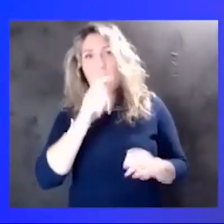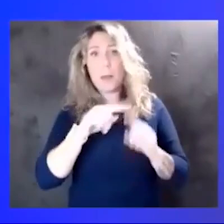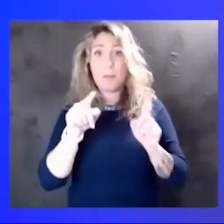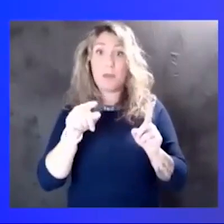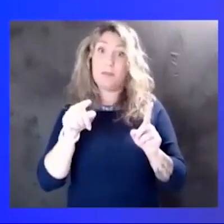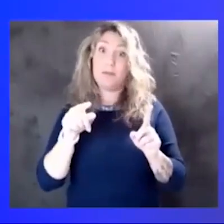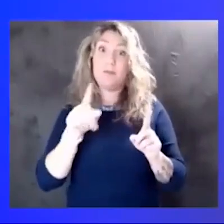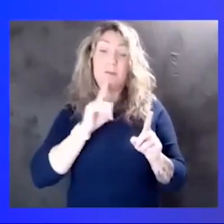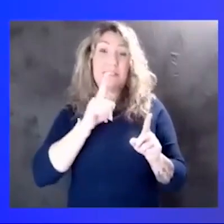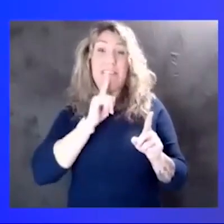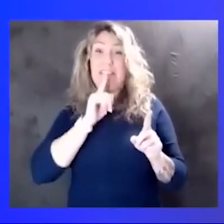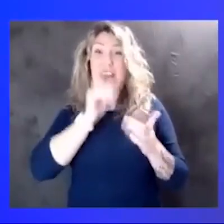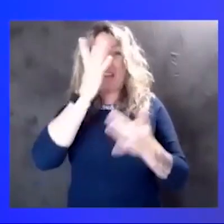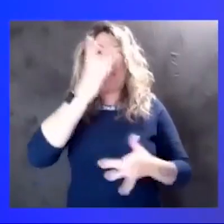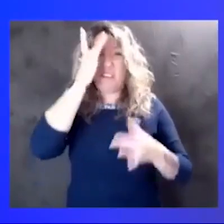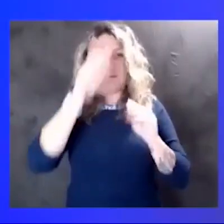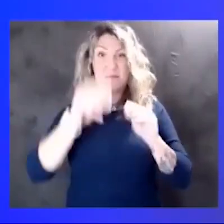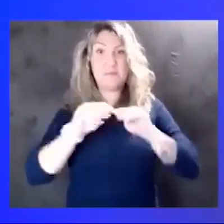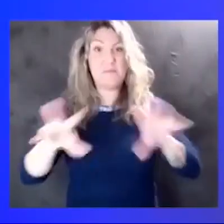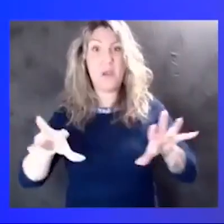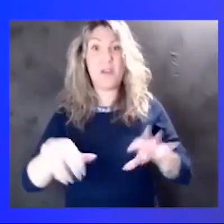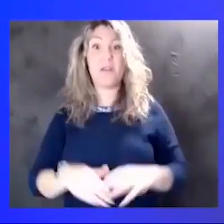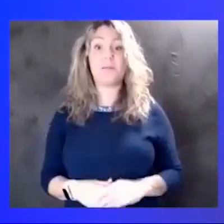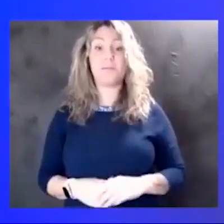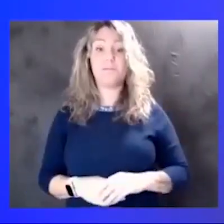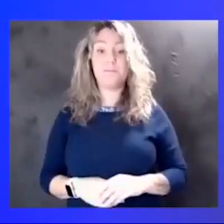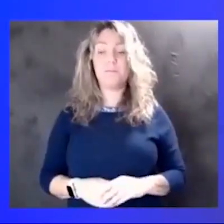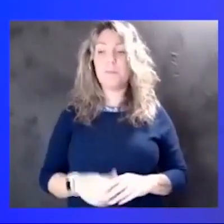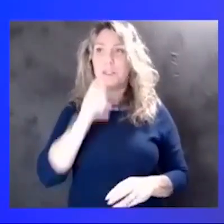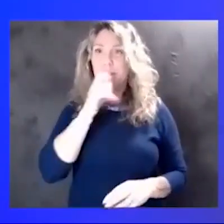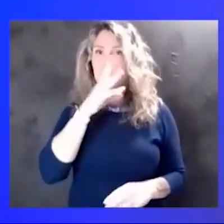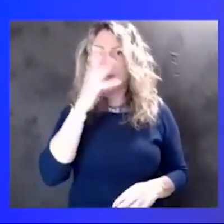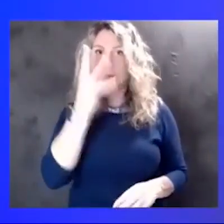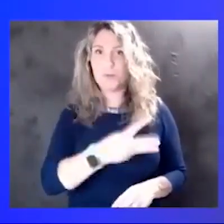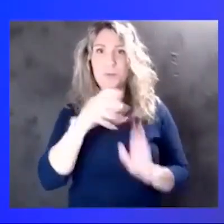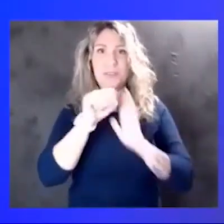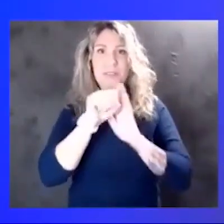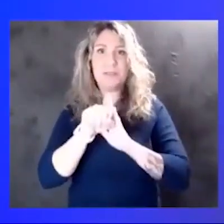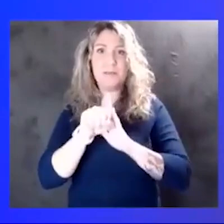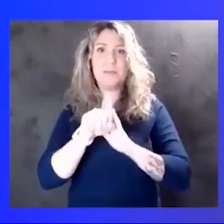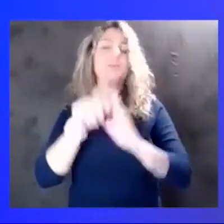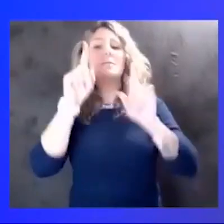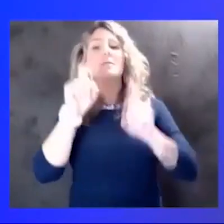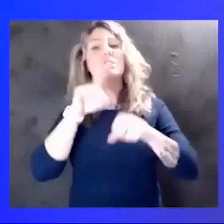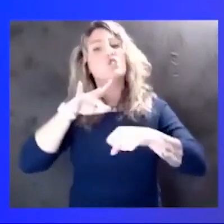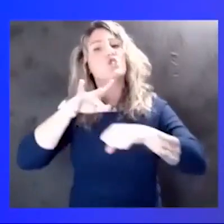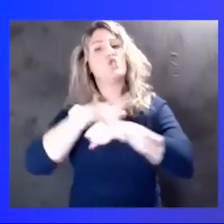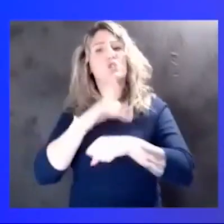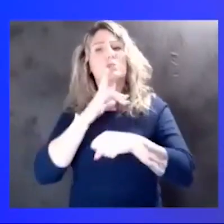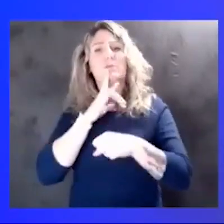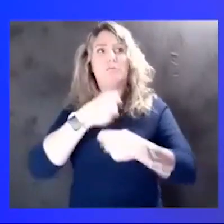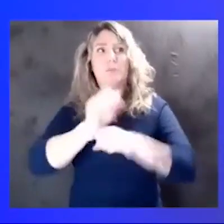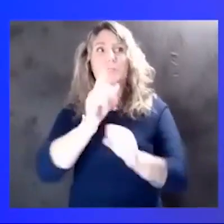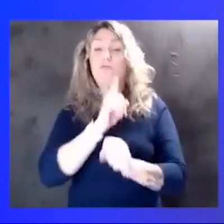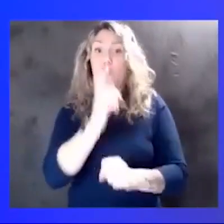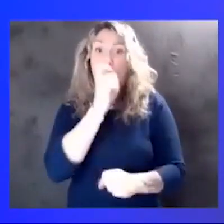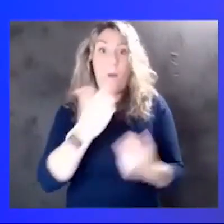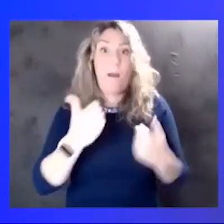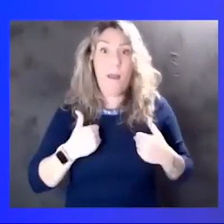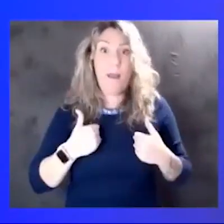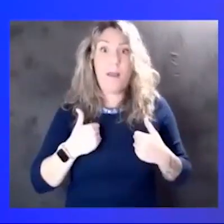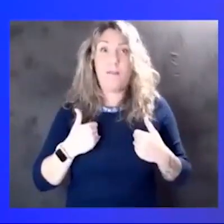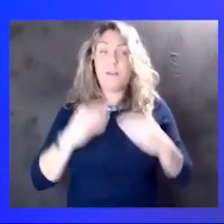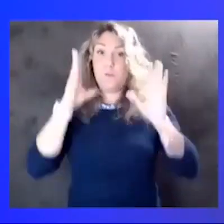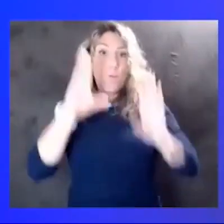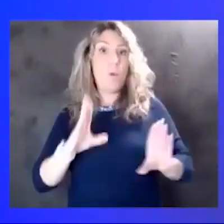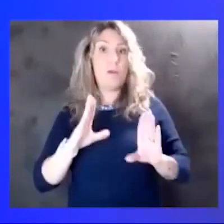spreading. And so I think don't ignore your symptoms. Get tested early. Rule it out. That's great if you don't have it. But going on for 4 or